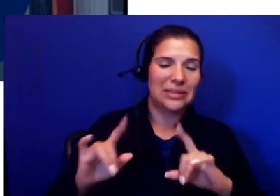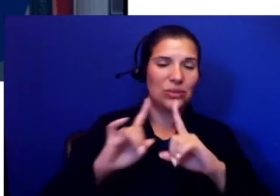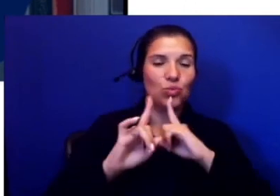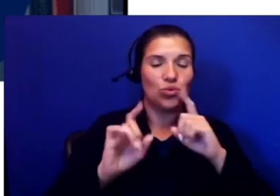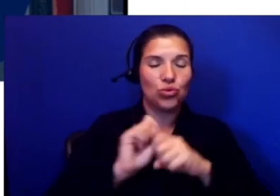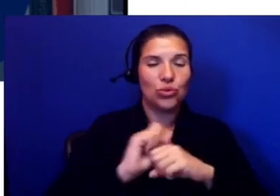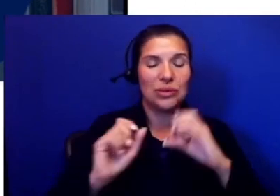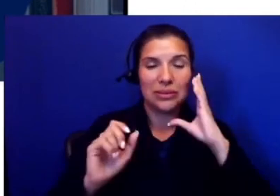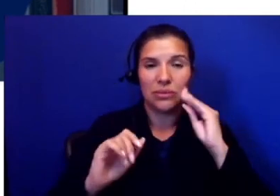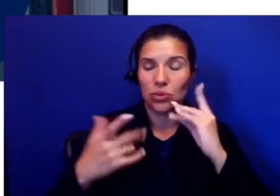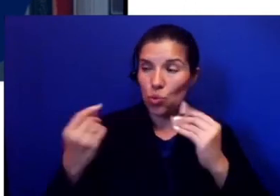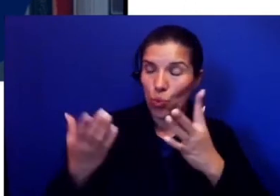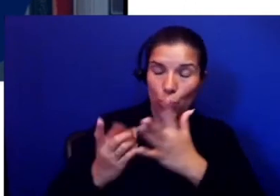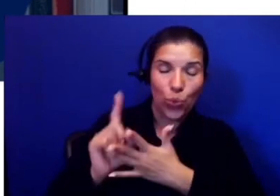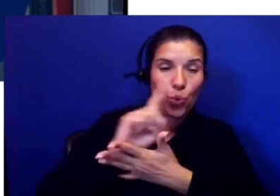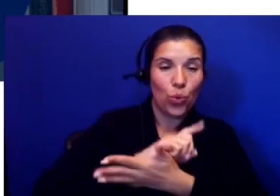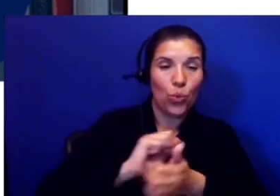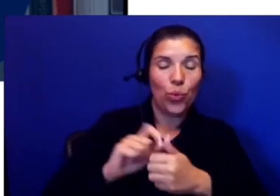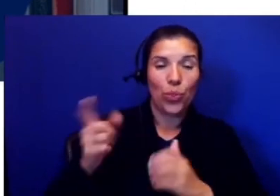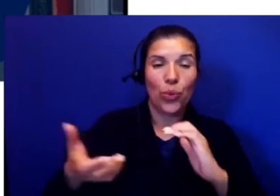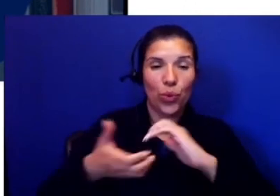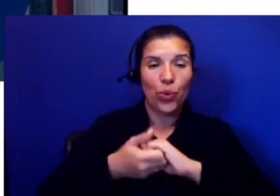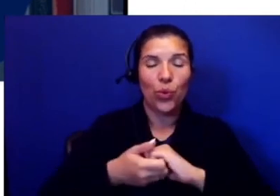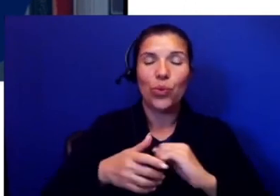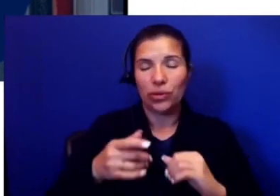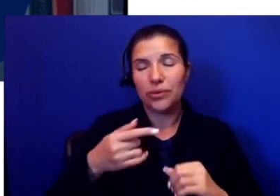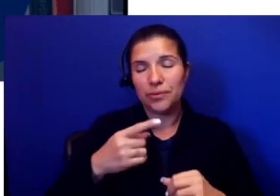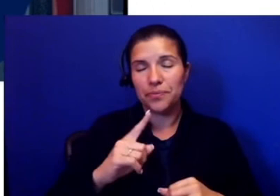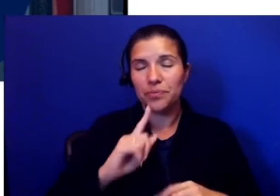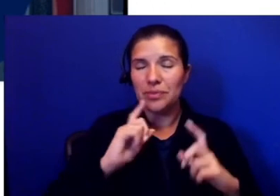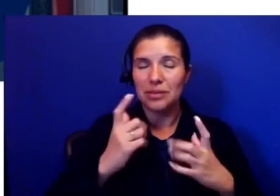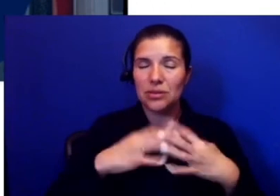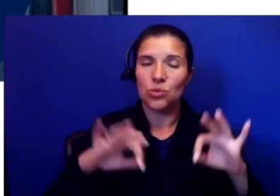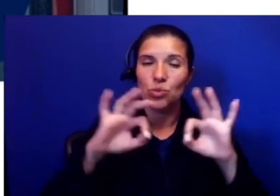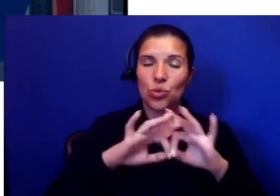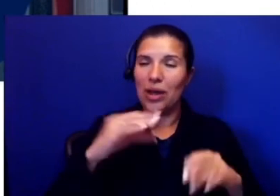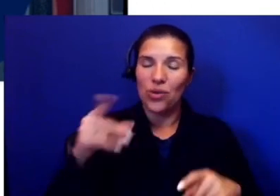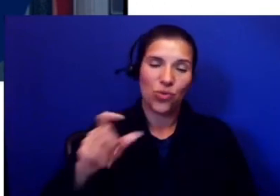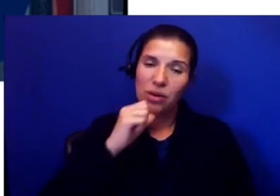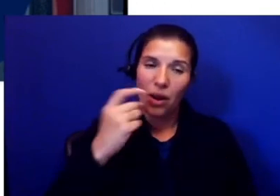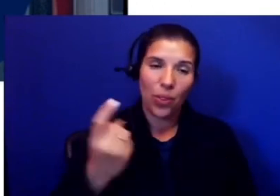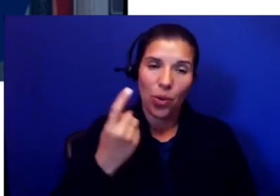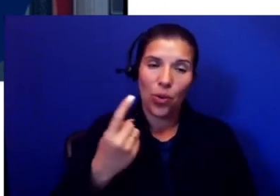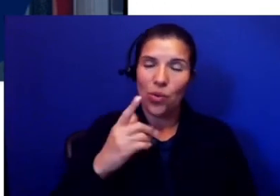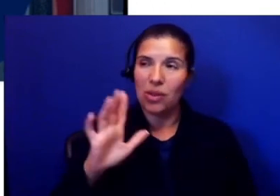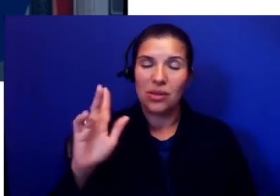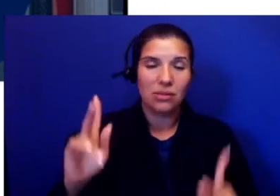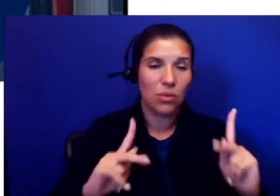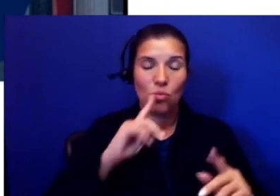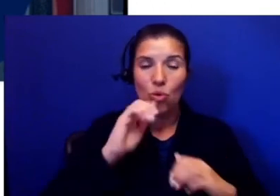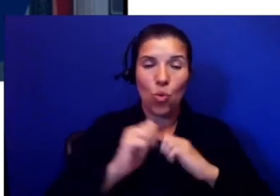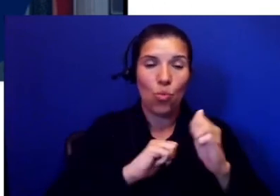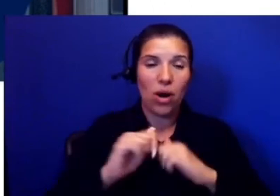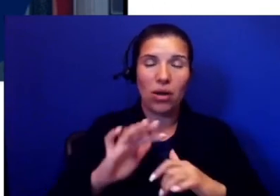else to go through it with you is really critical. And you're not alone, right? There are people running all around the nation. One of the people